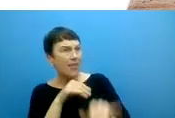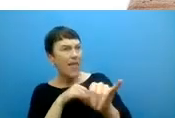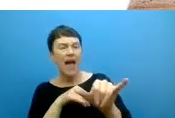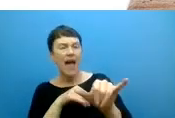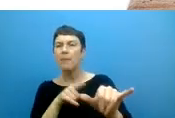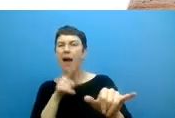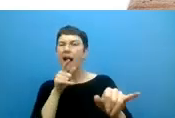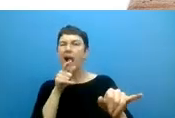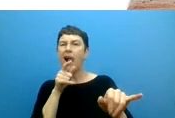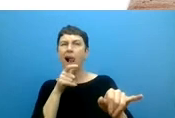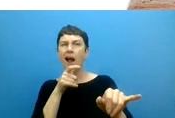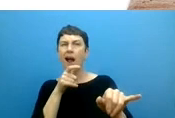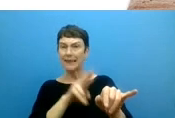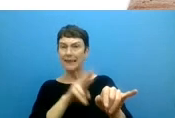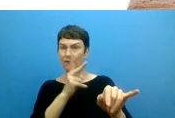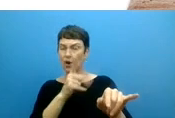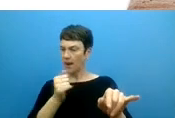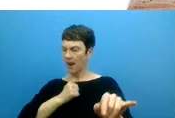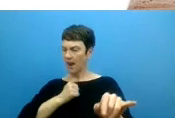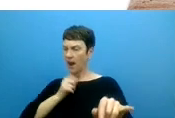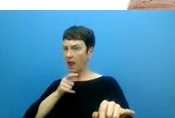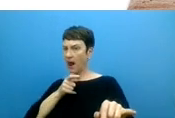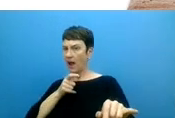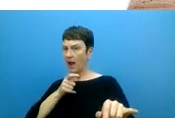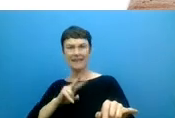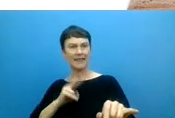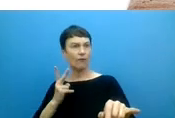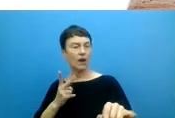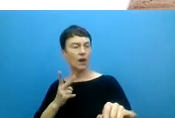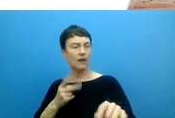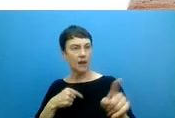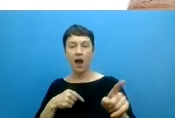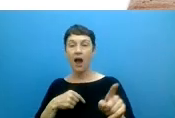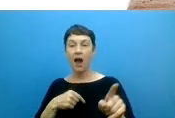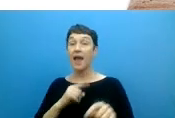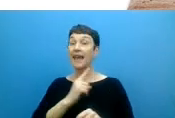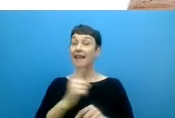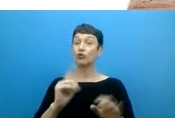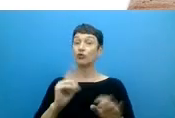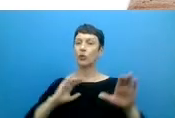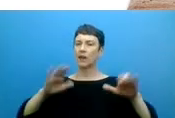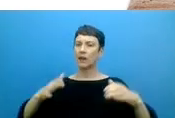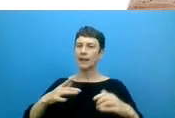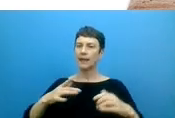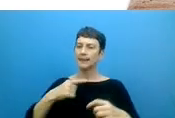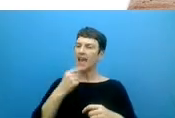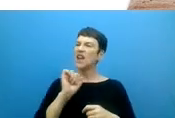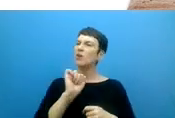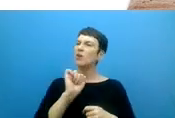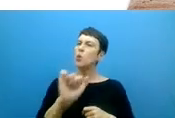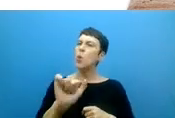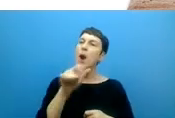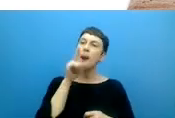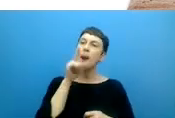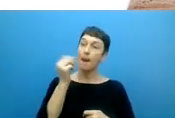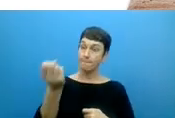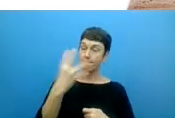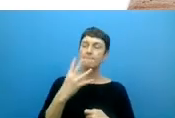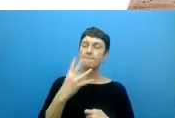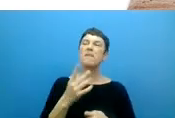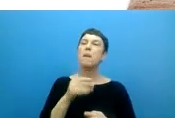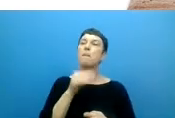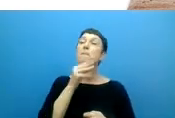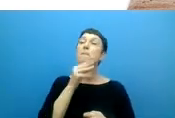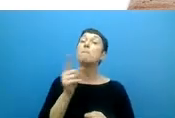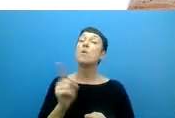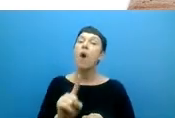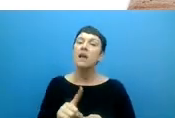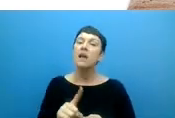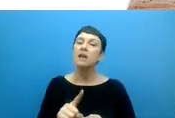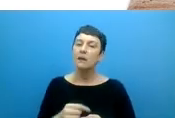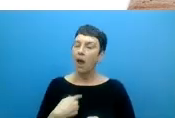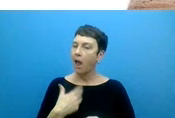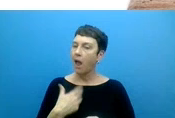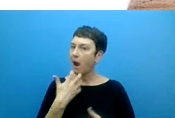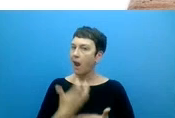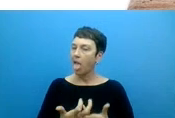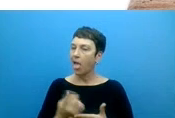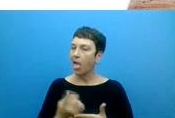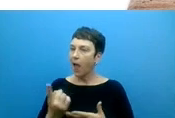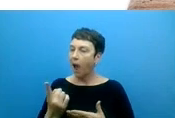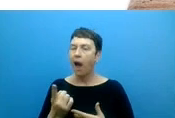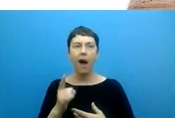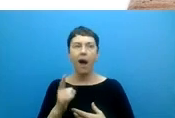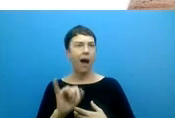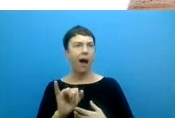newcomers where we sat in a circle and everyone said their name and what it meant. And it was amazing to see people starting to see the link